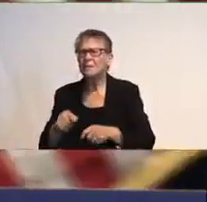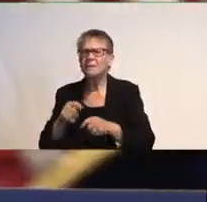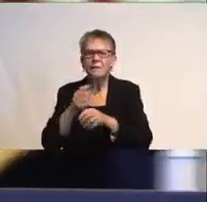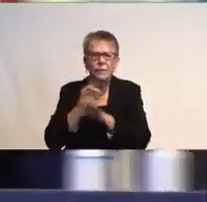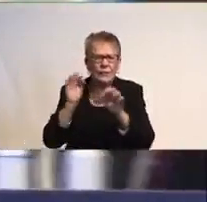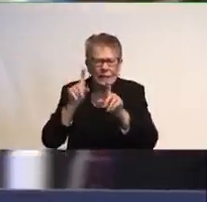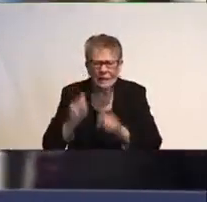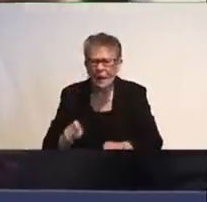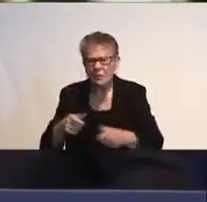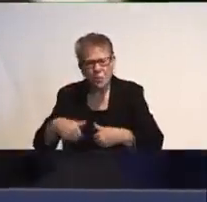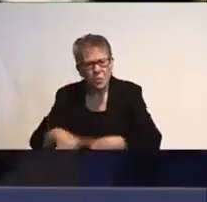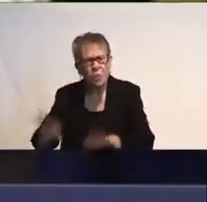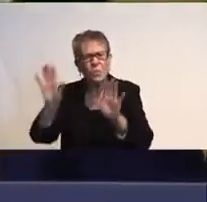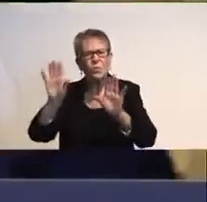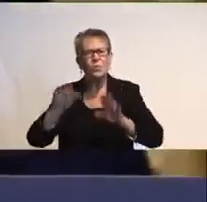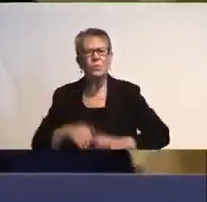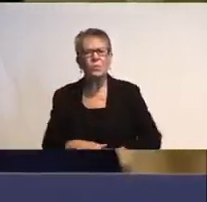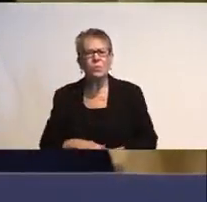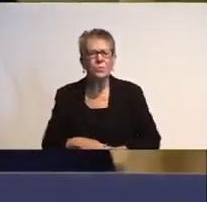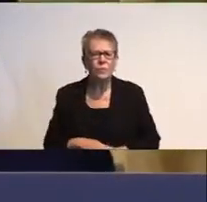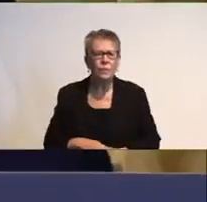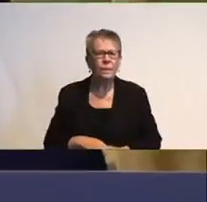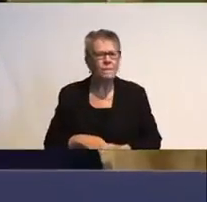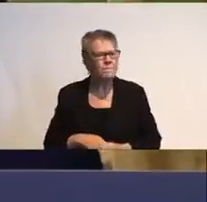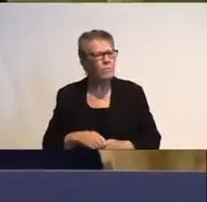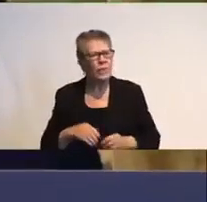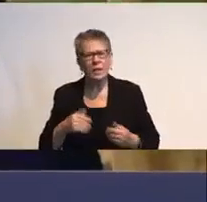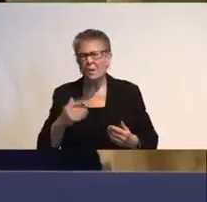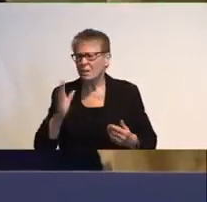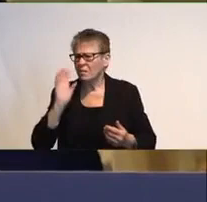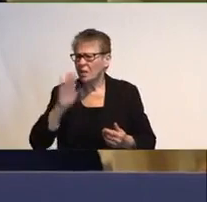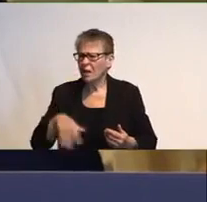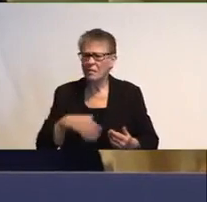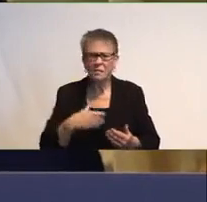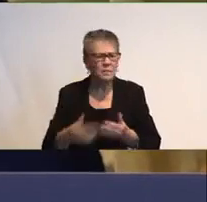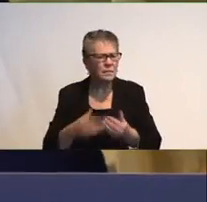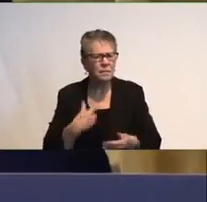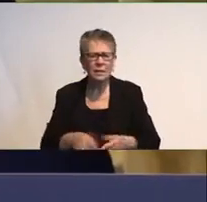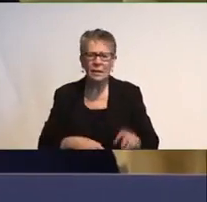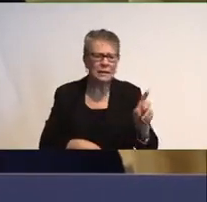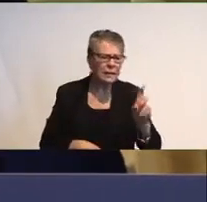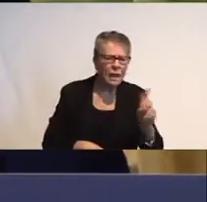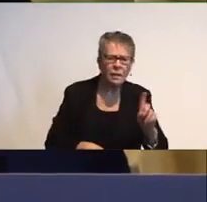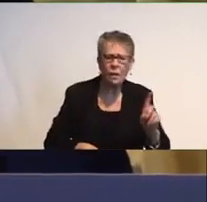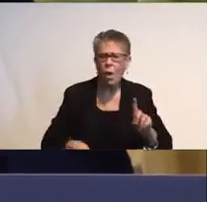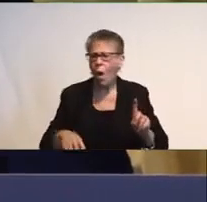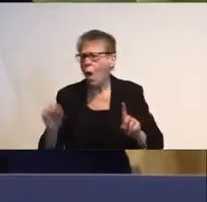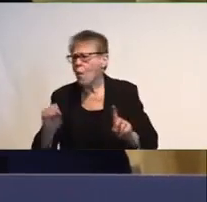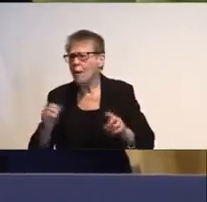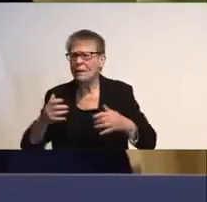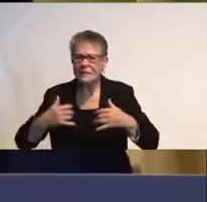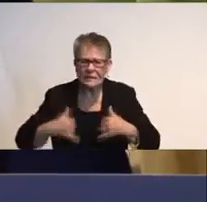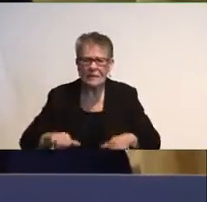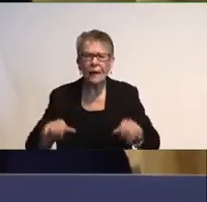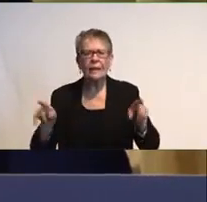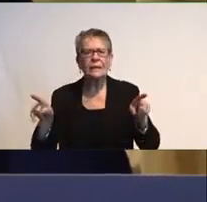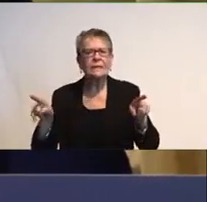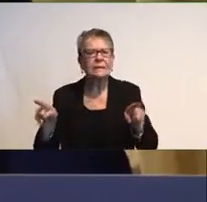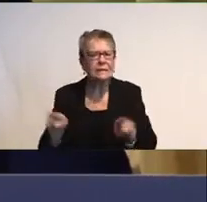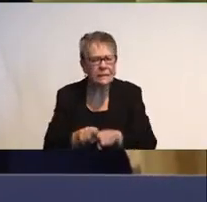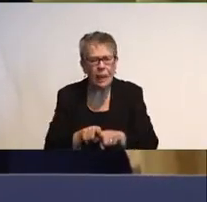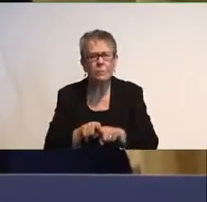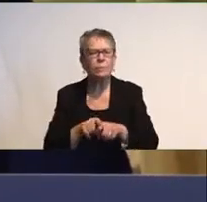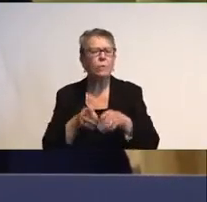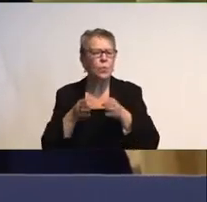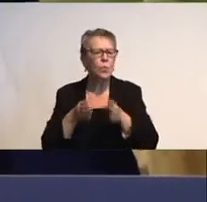which variant it may be or version it may be, the public health reaction is the same. Judy, to Alex's question, any hospitals at